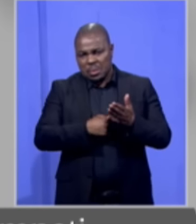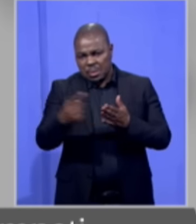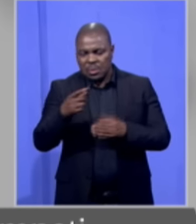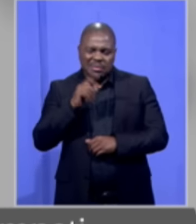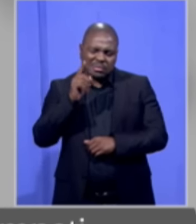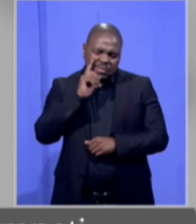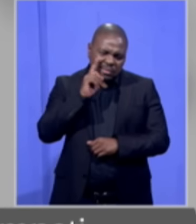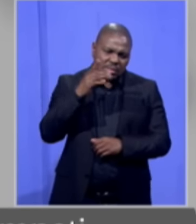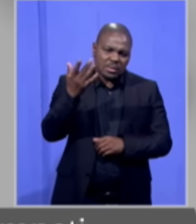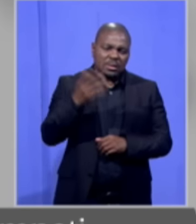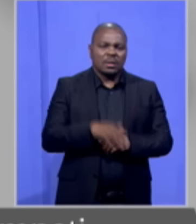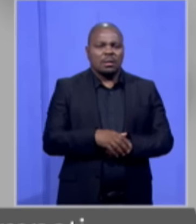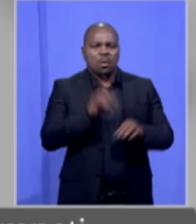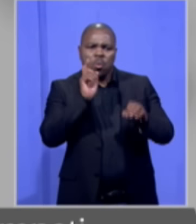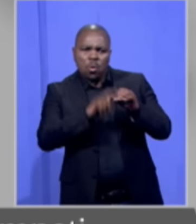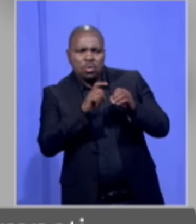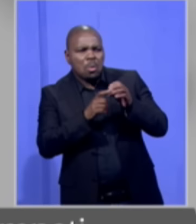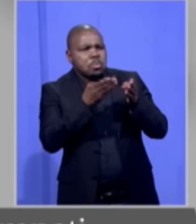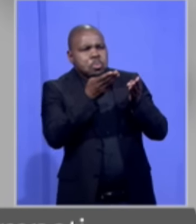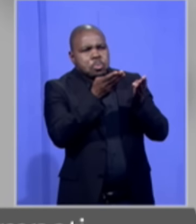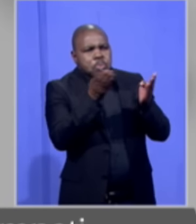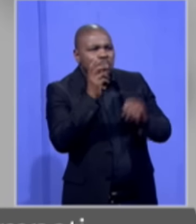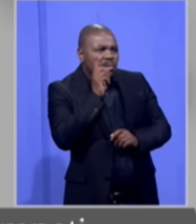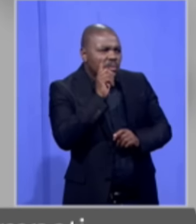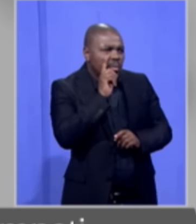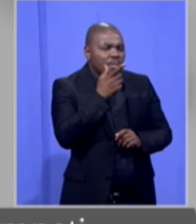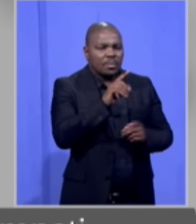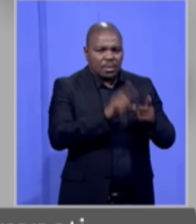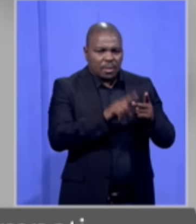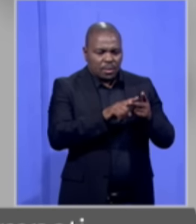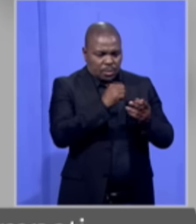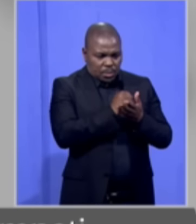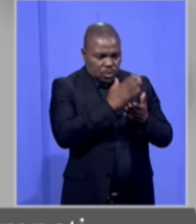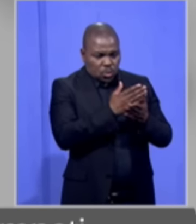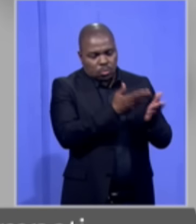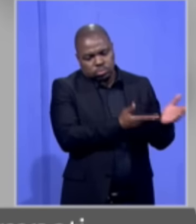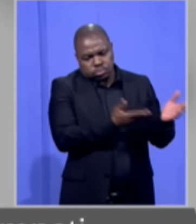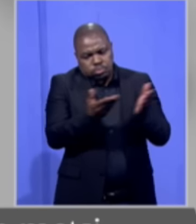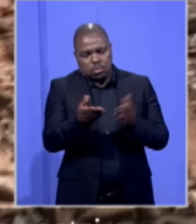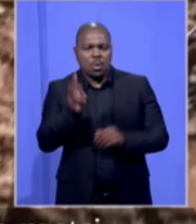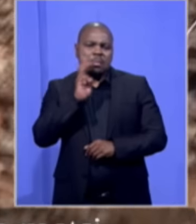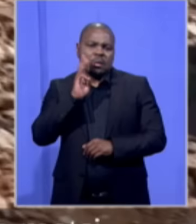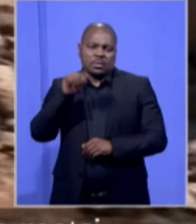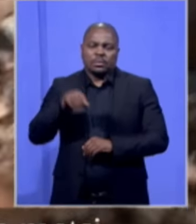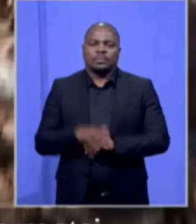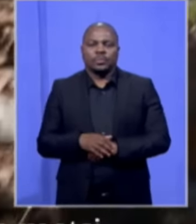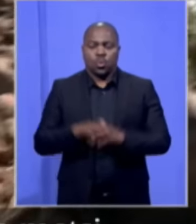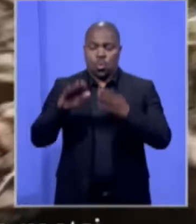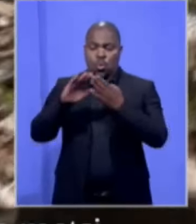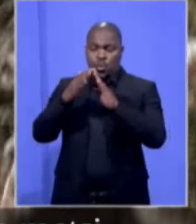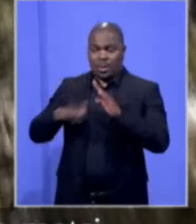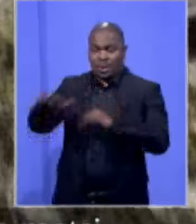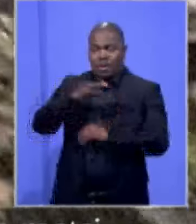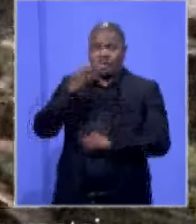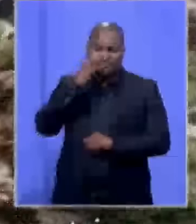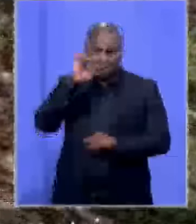jalo di-quotation mme re tle go matlafatsa le go tsene gore batho ba rona ba kgone go tsoma metsi mo go lone. Baagi ba re ba santse ba